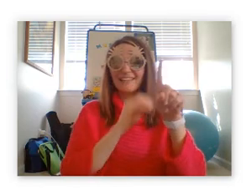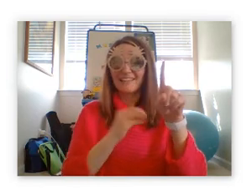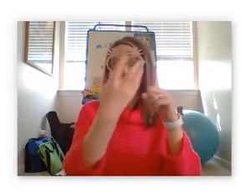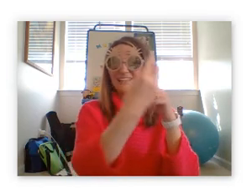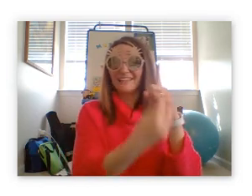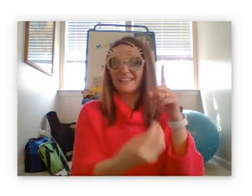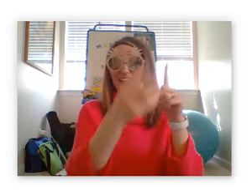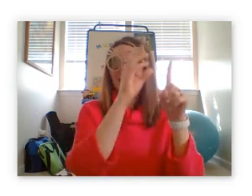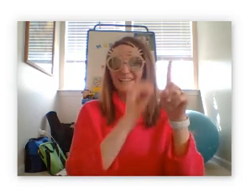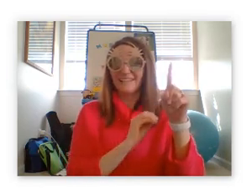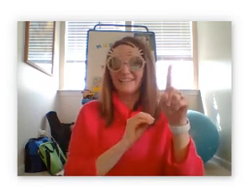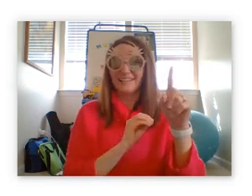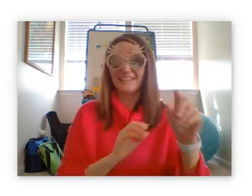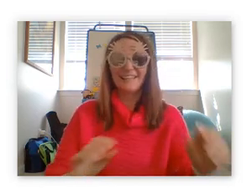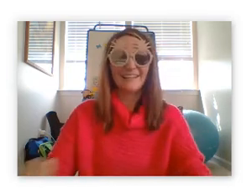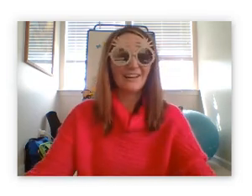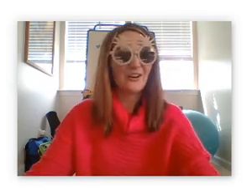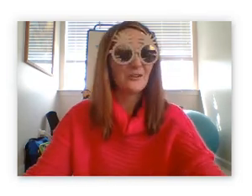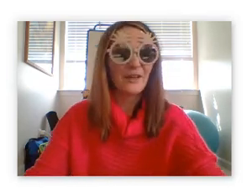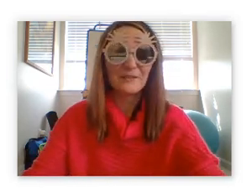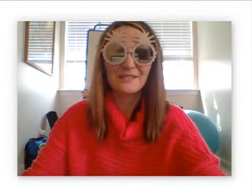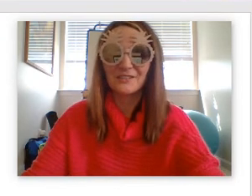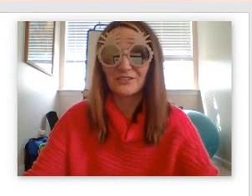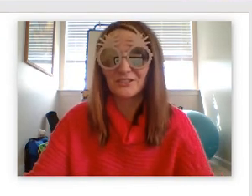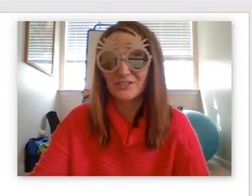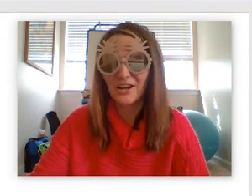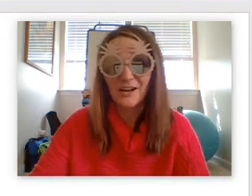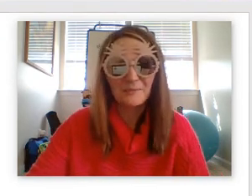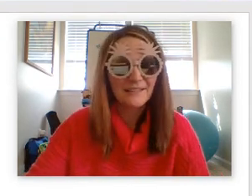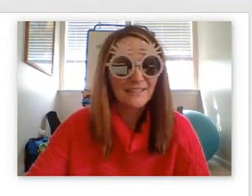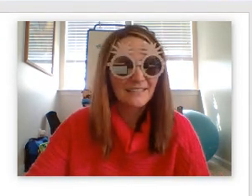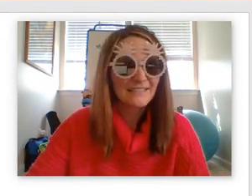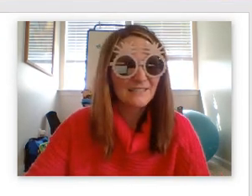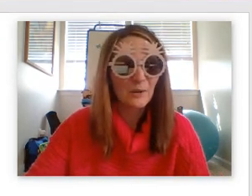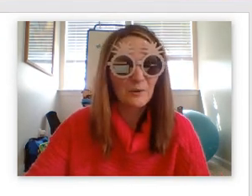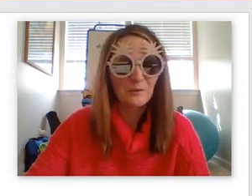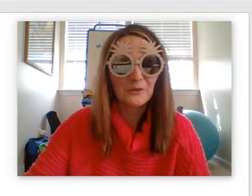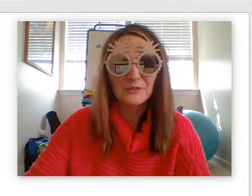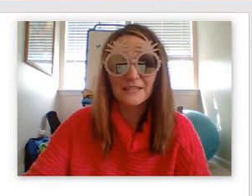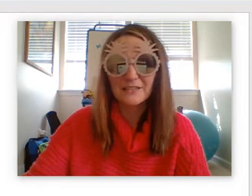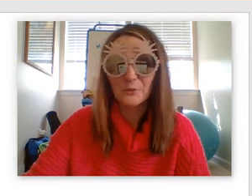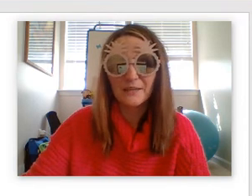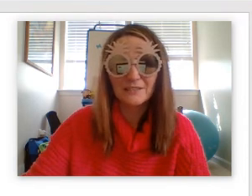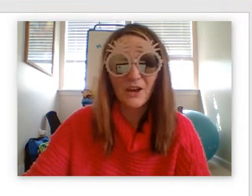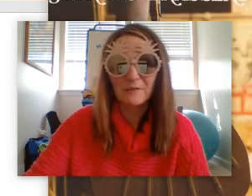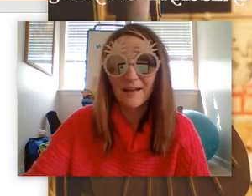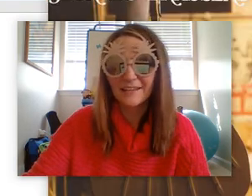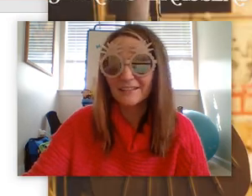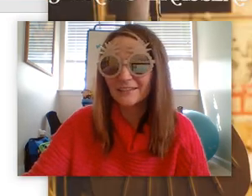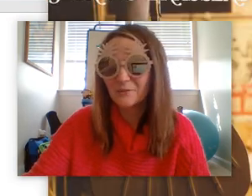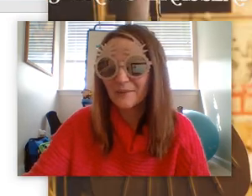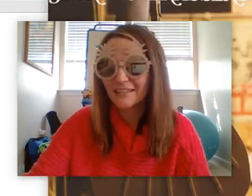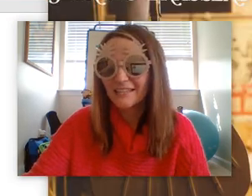Apples and bananas. That was such a good job. Let's stop our music so we can talk